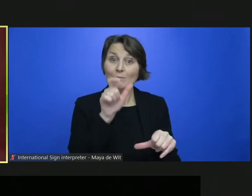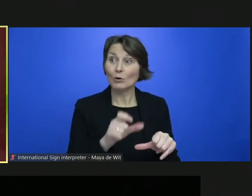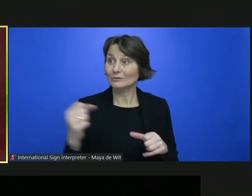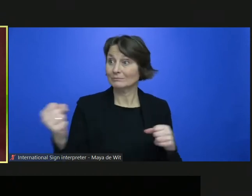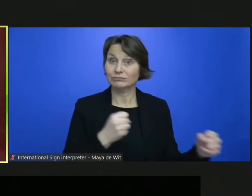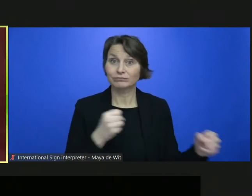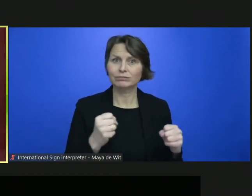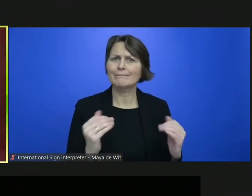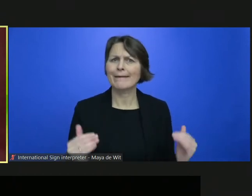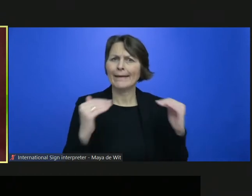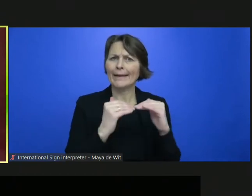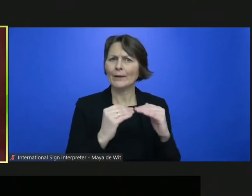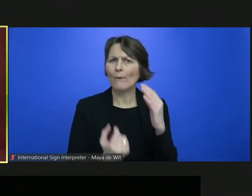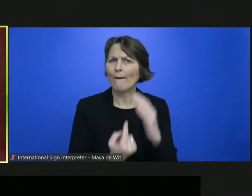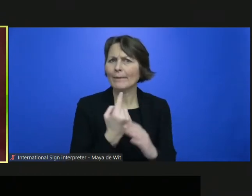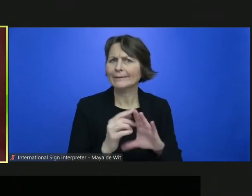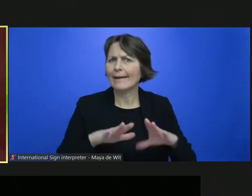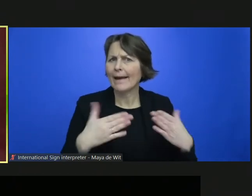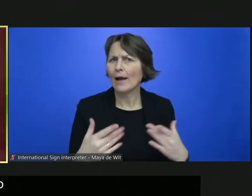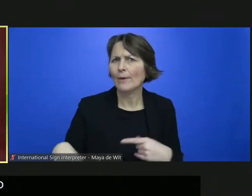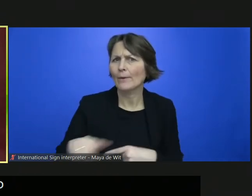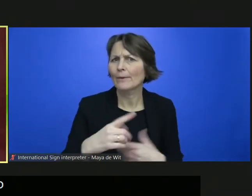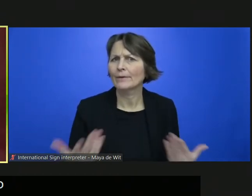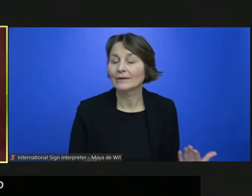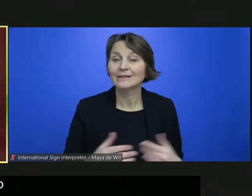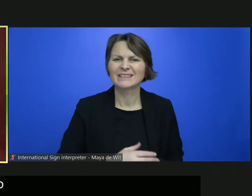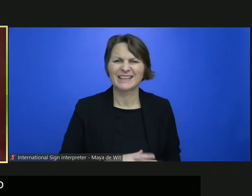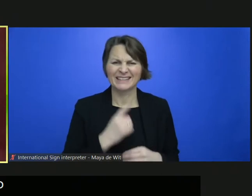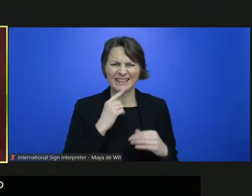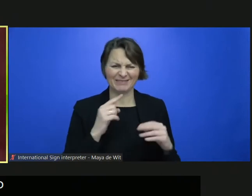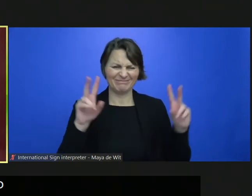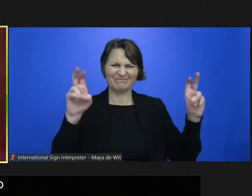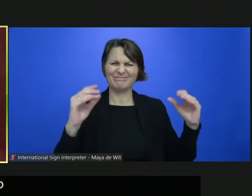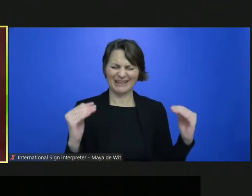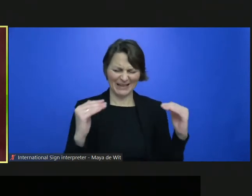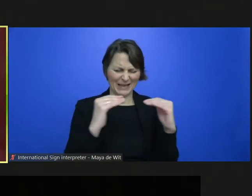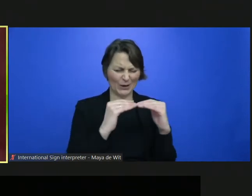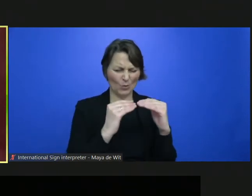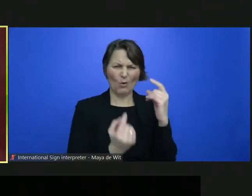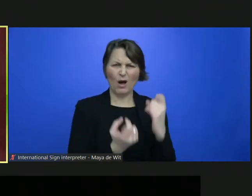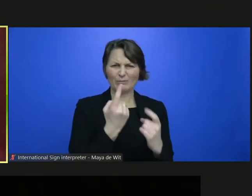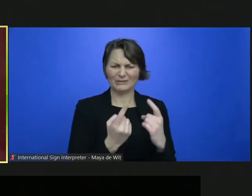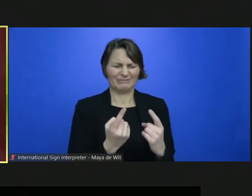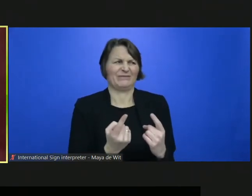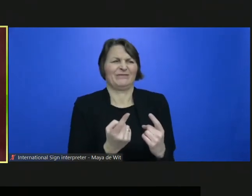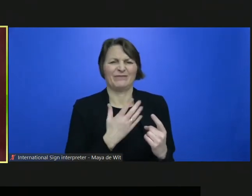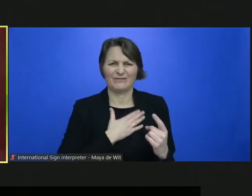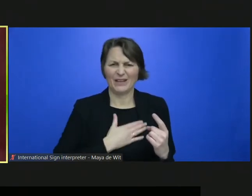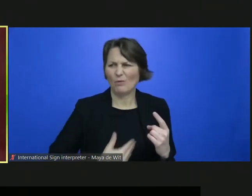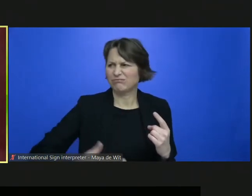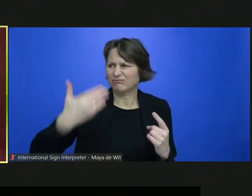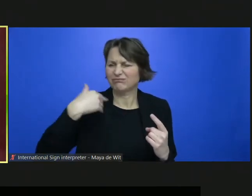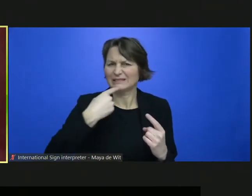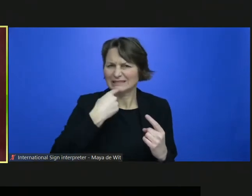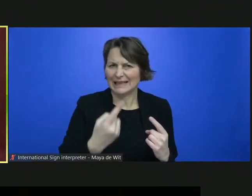as I even say equal opportunities, it feels so old-fashioned? Somehow the language of diversity is diverting us from the fact that first